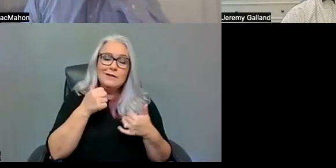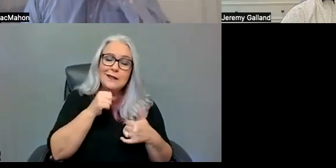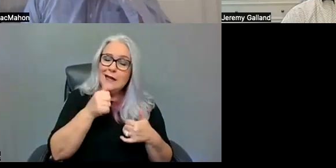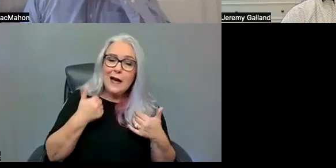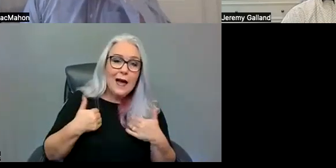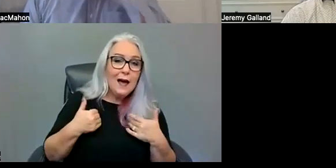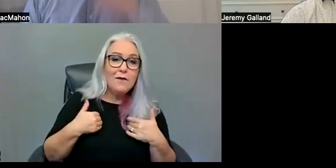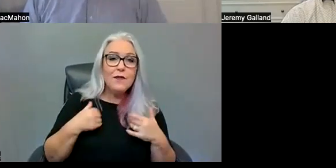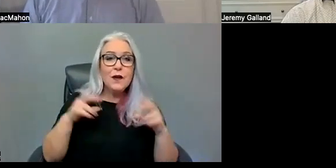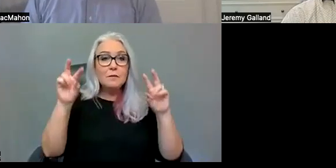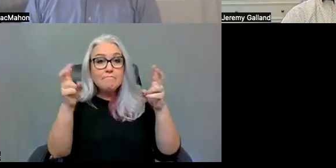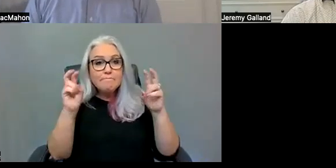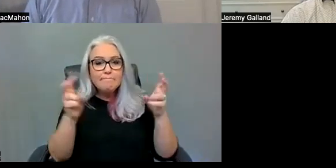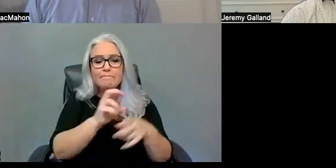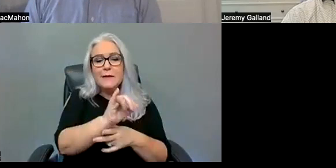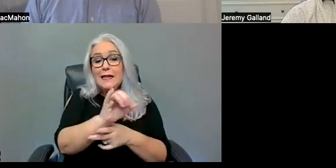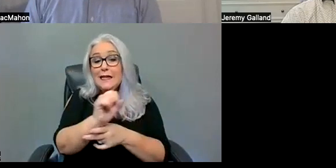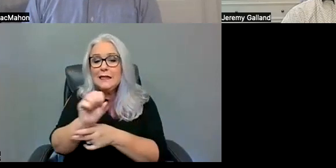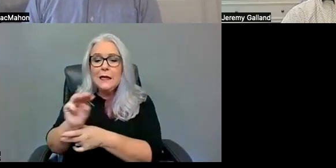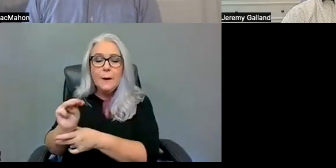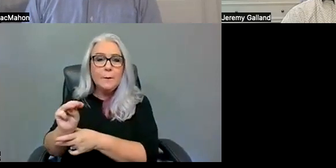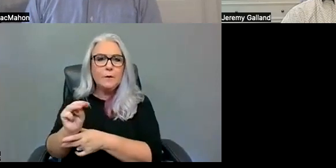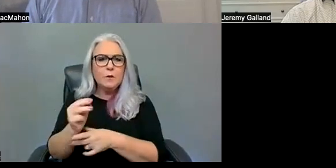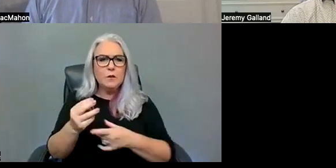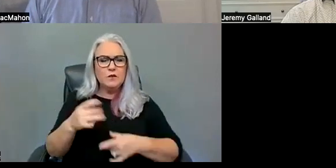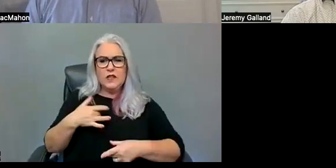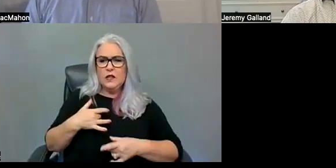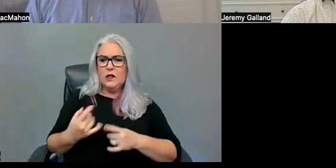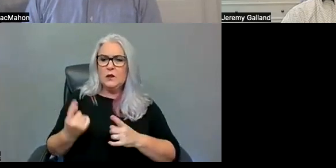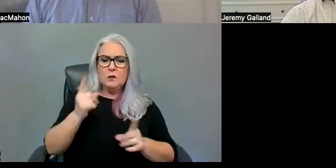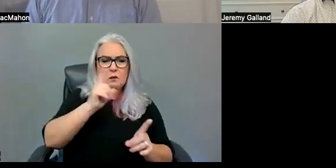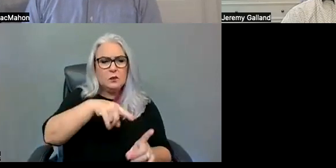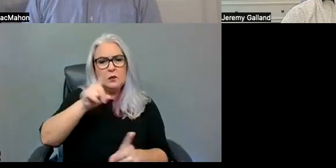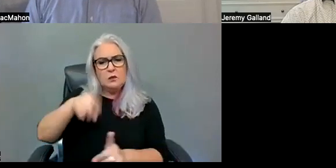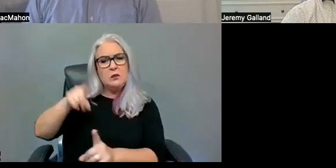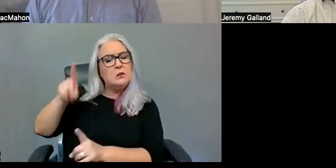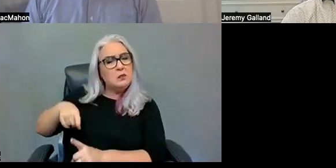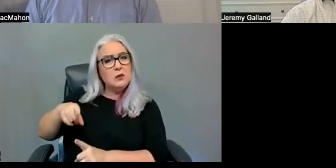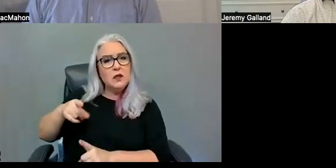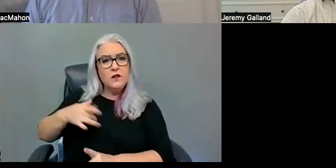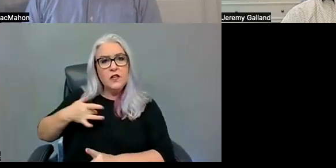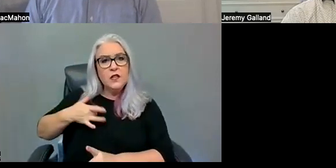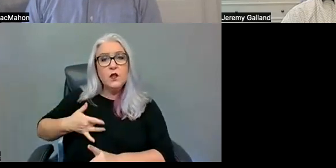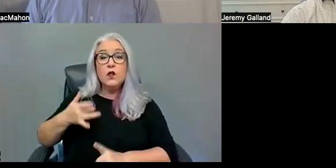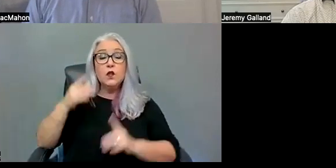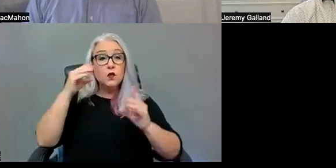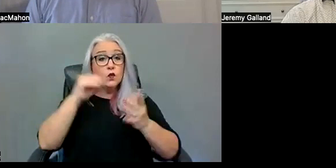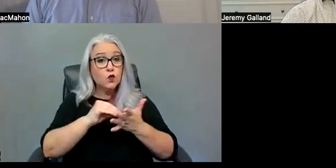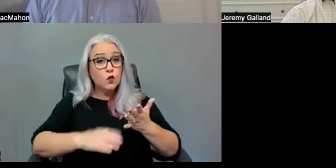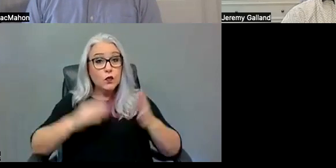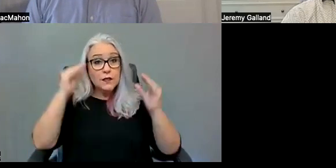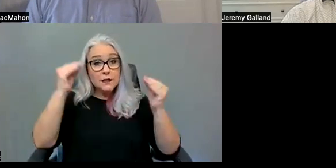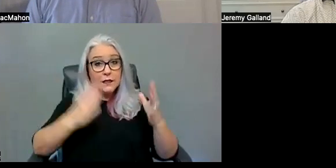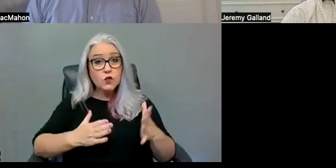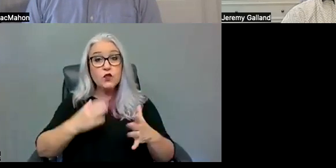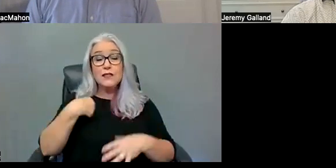everybody, and where people, students, teachers, staff, people feel safe and respected. I